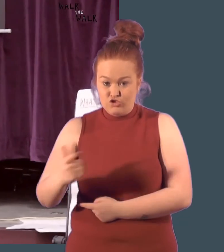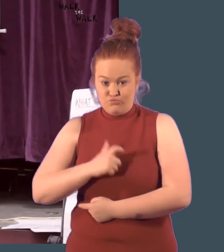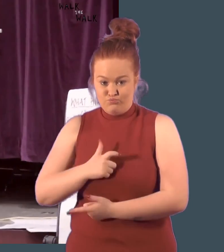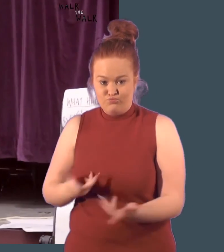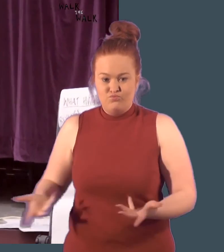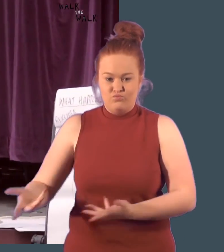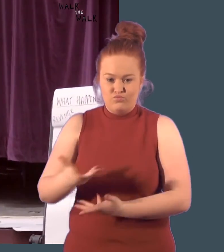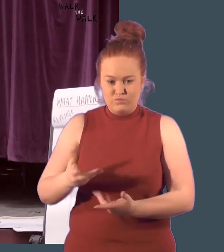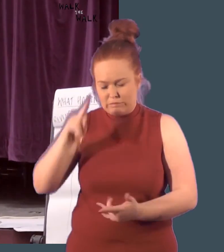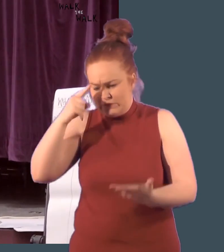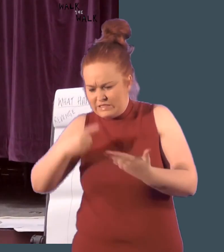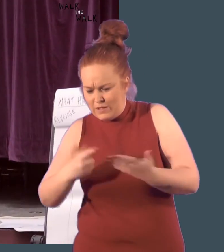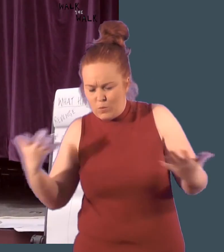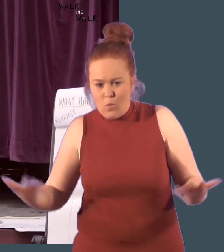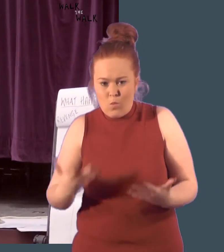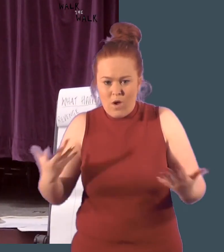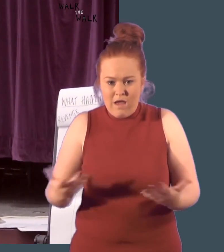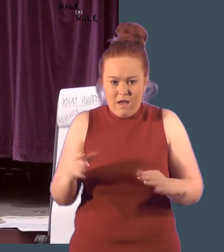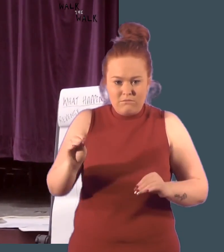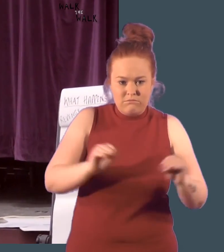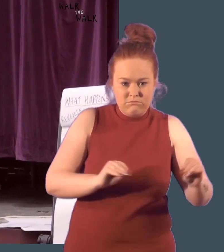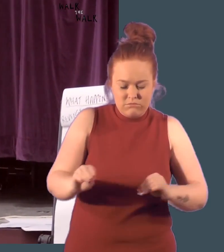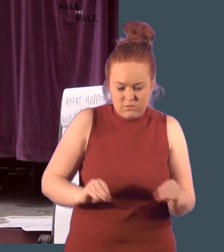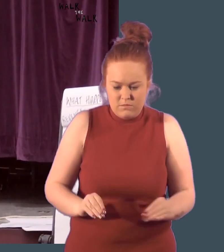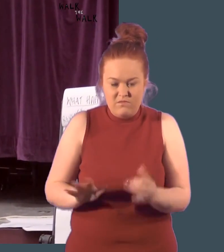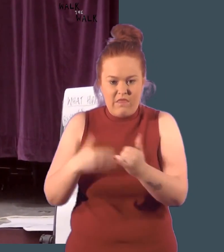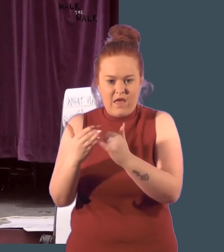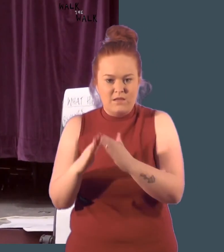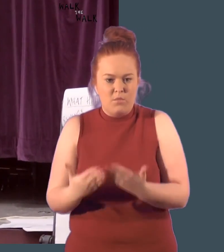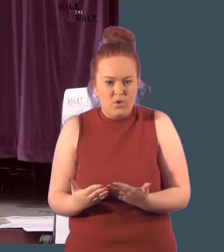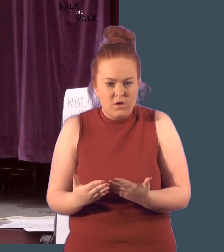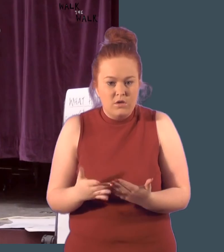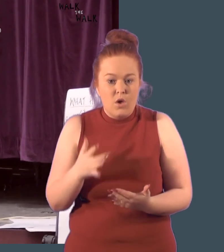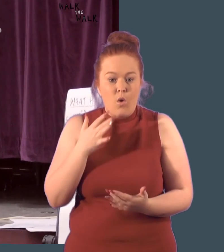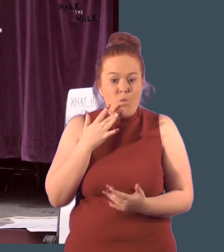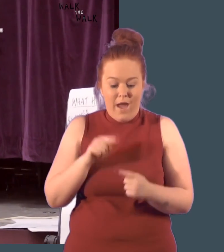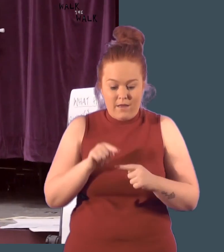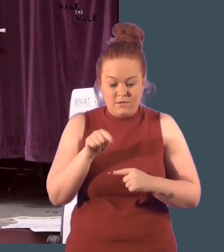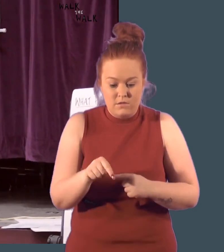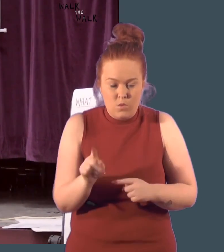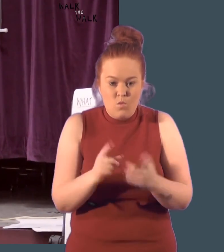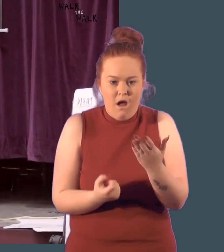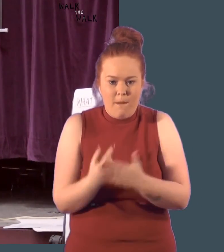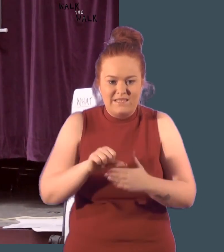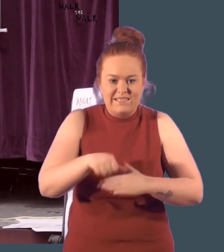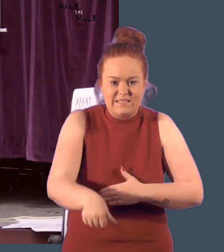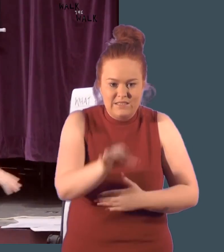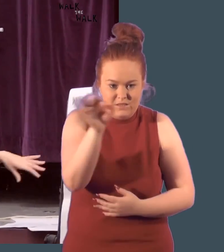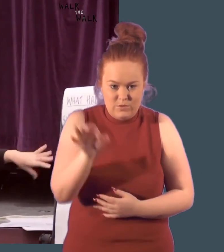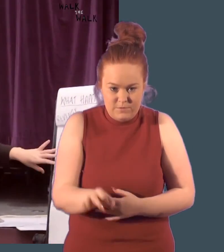and decide where they are at the end of the book, when we get to that what happens next question.